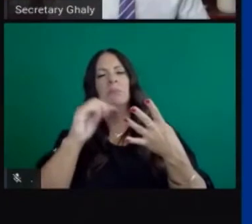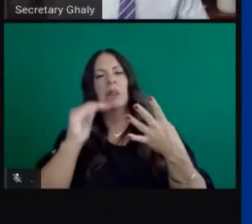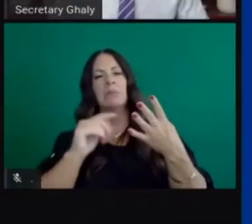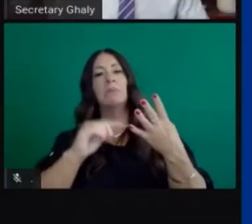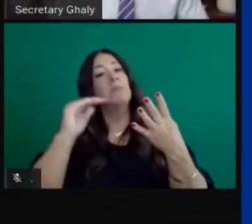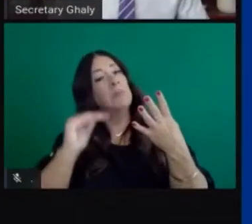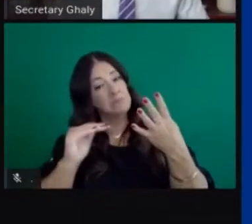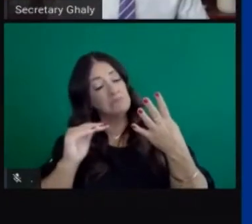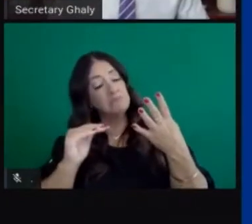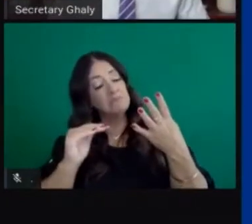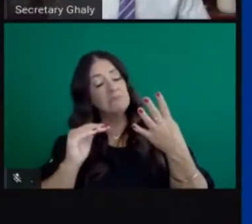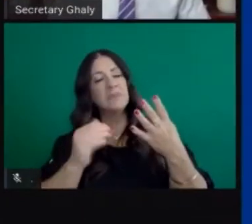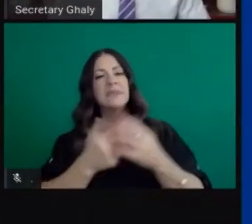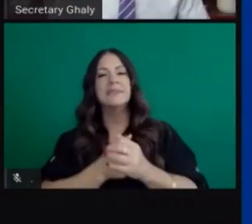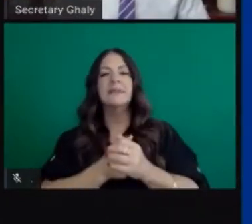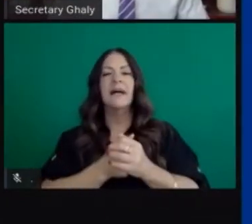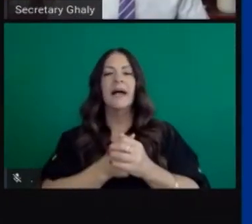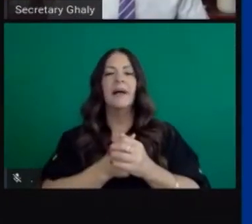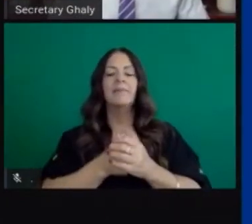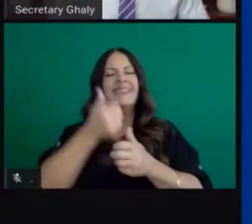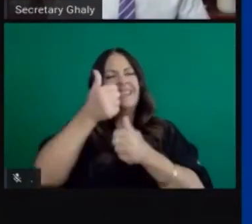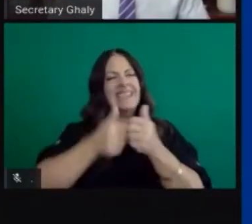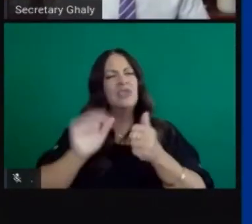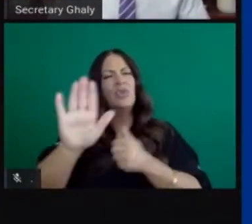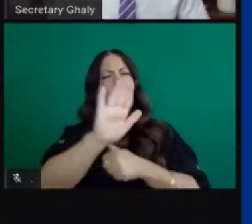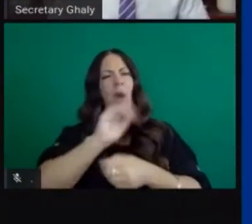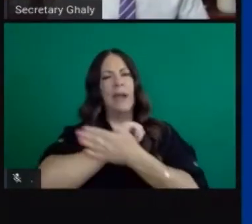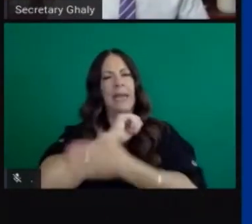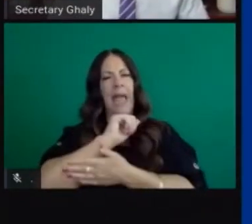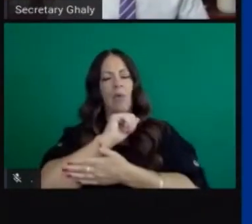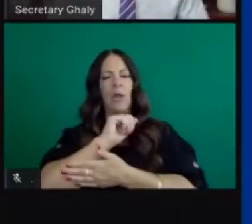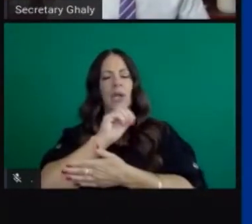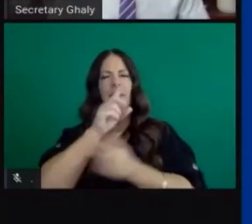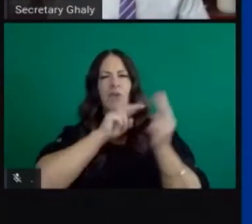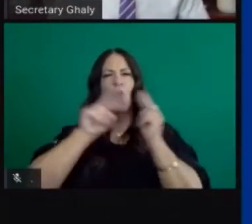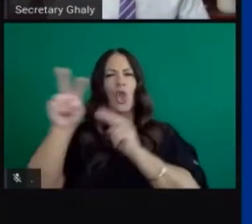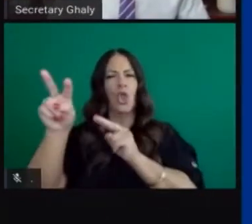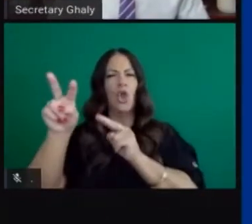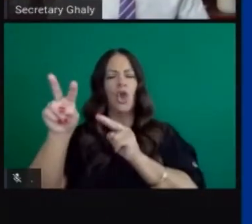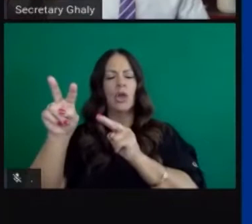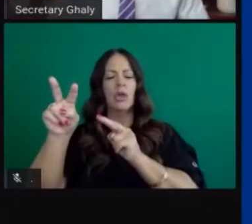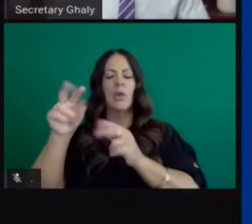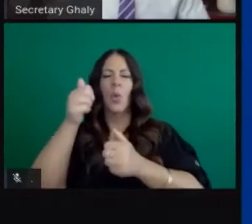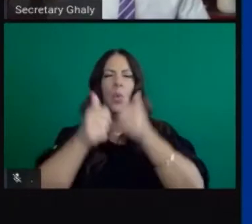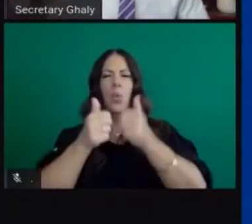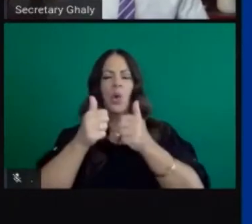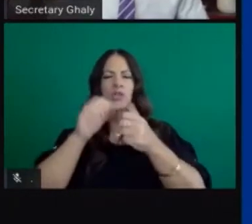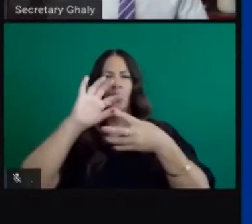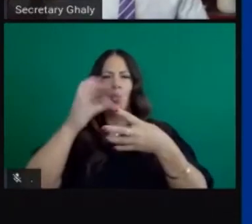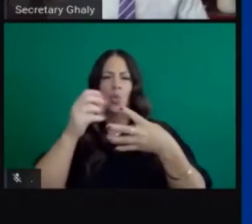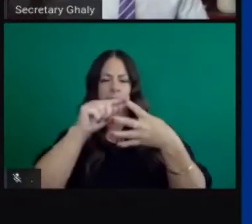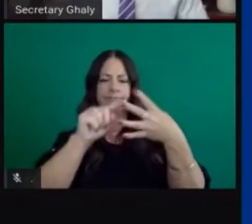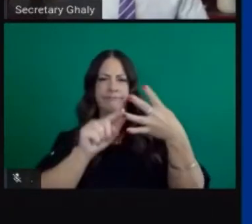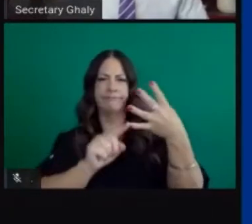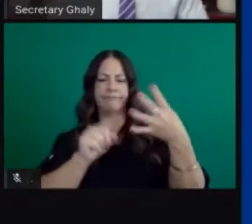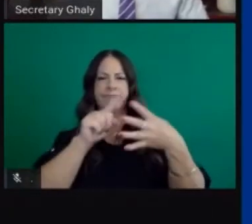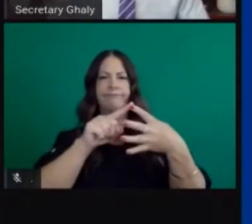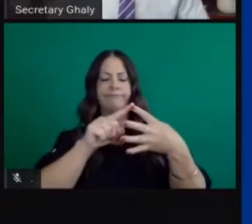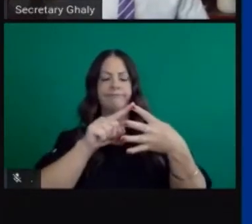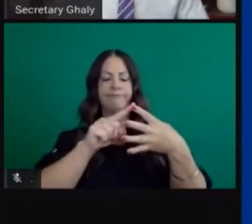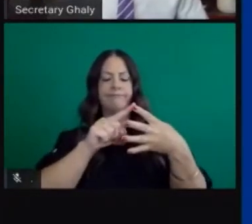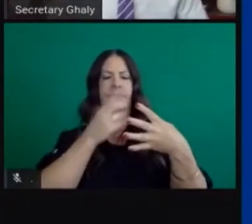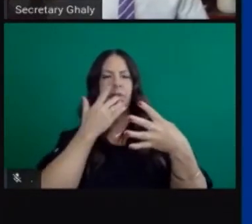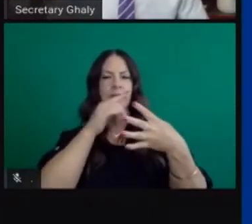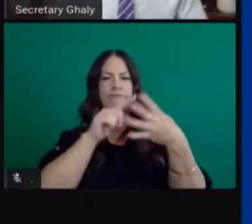activities. Again, every county is assigned a tier based on test positivity, an adjusted case rate,